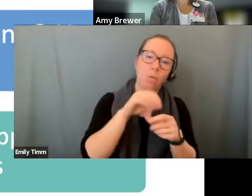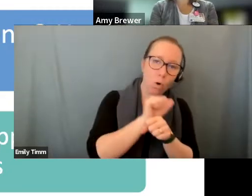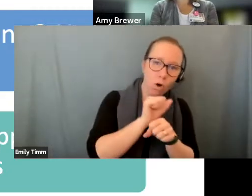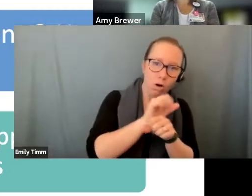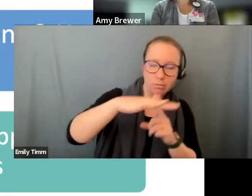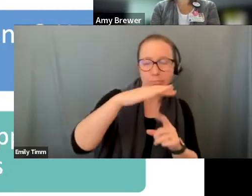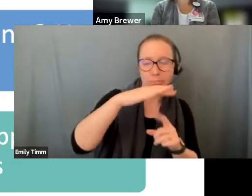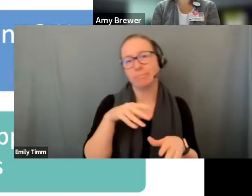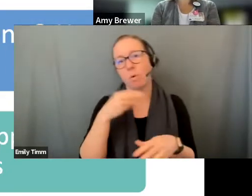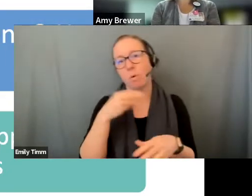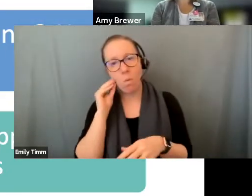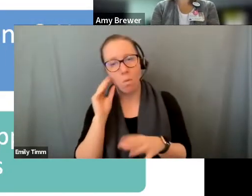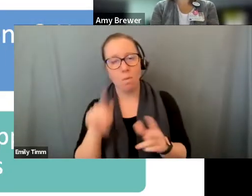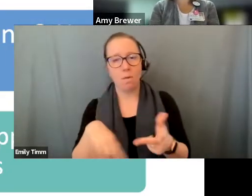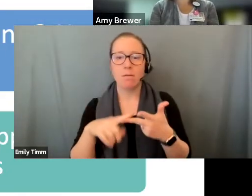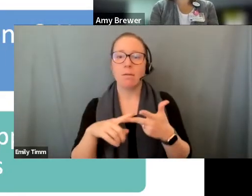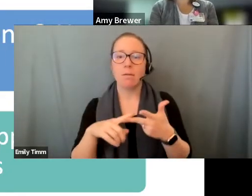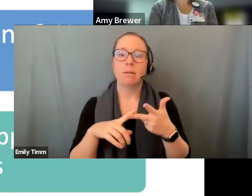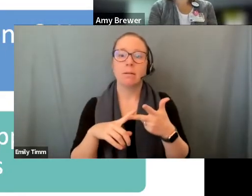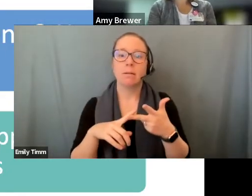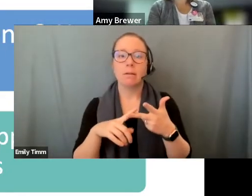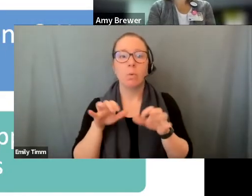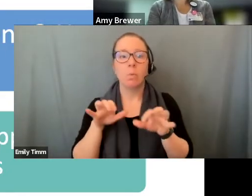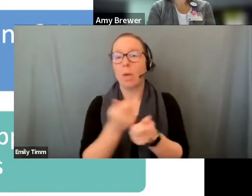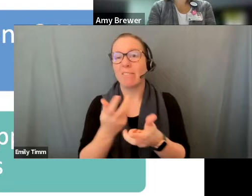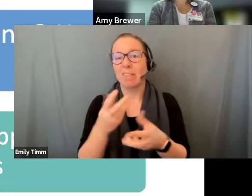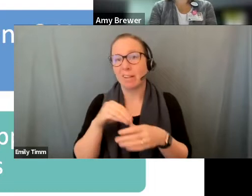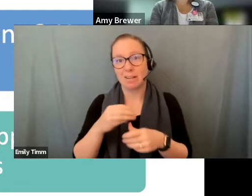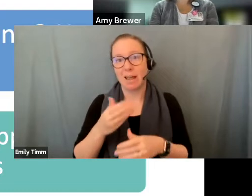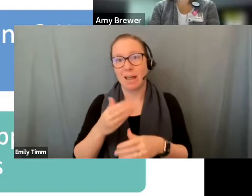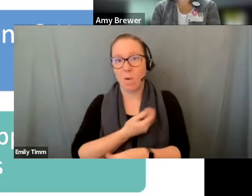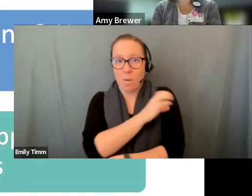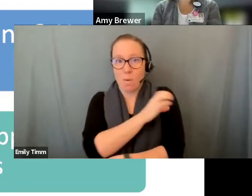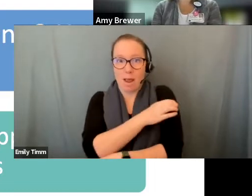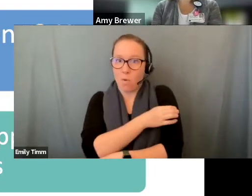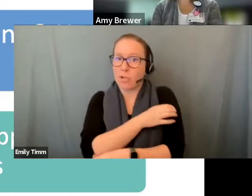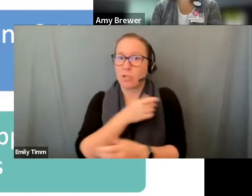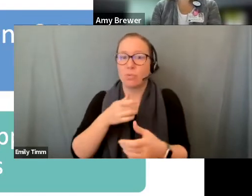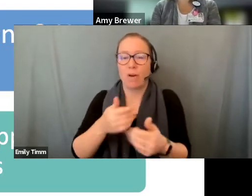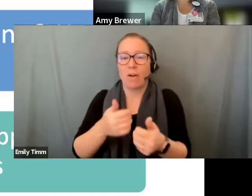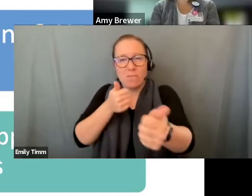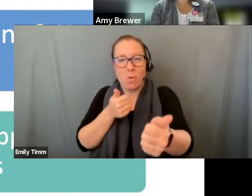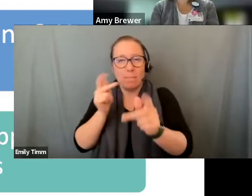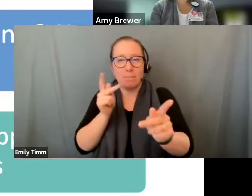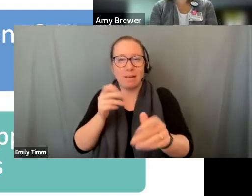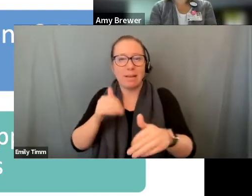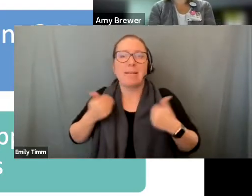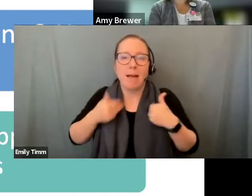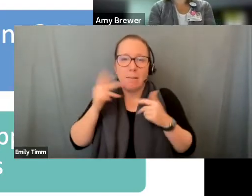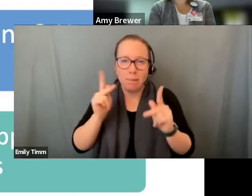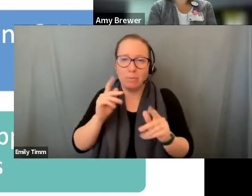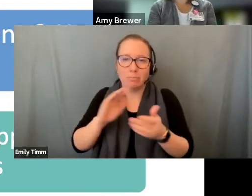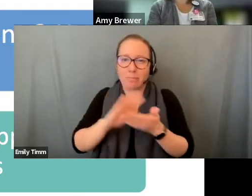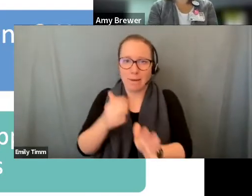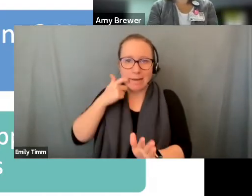And then we do everything in our power to prevent young people from ever becoming addicted. And that's kind of where I want to start a little bit